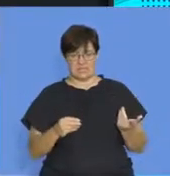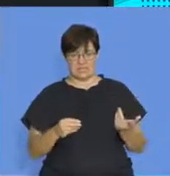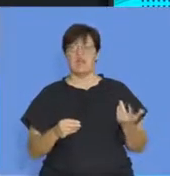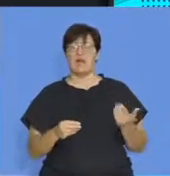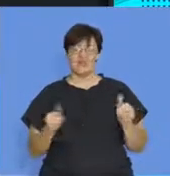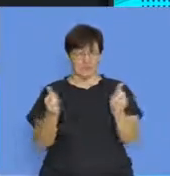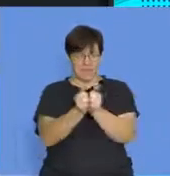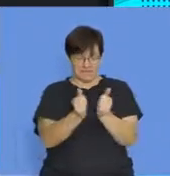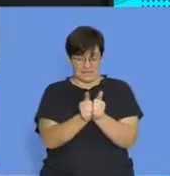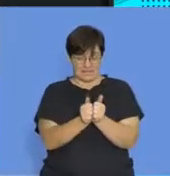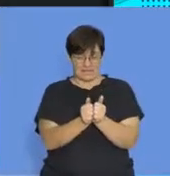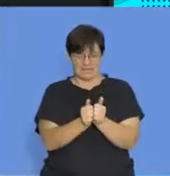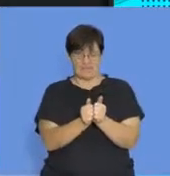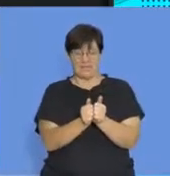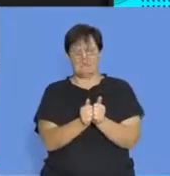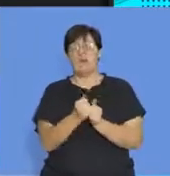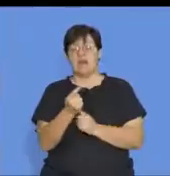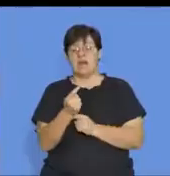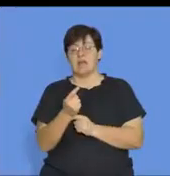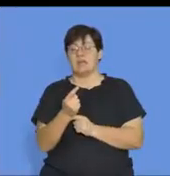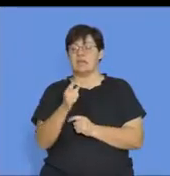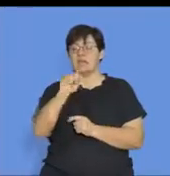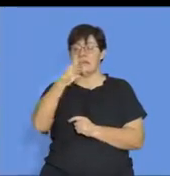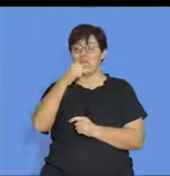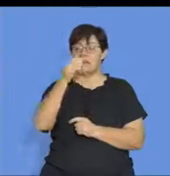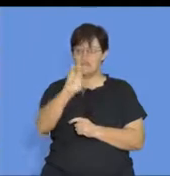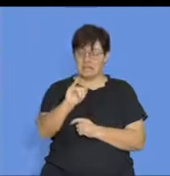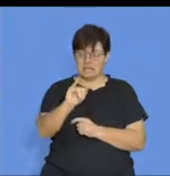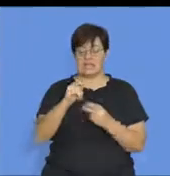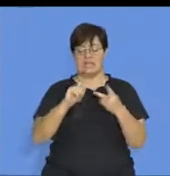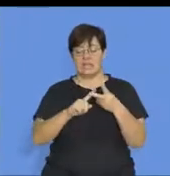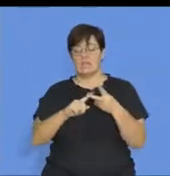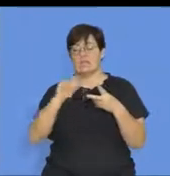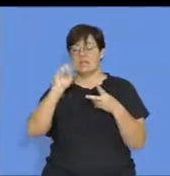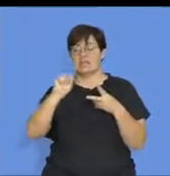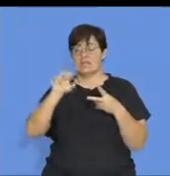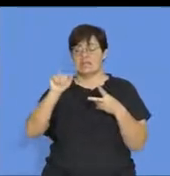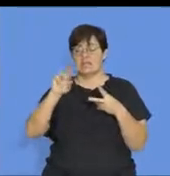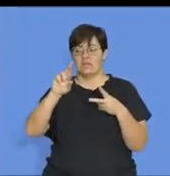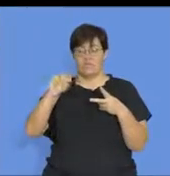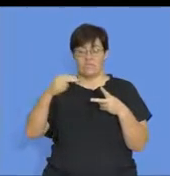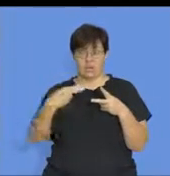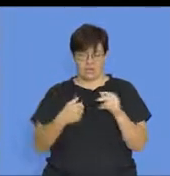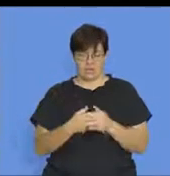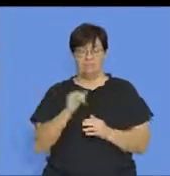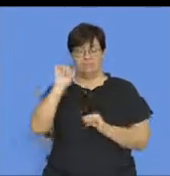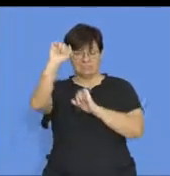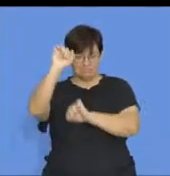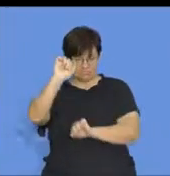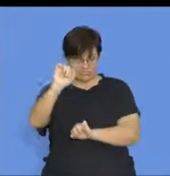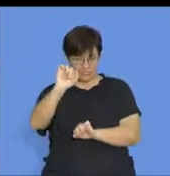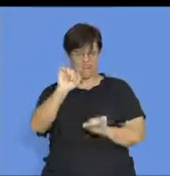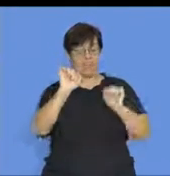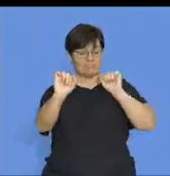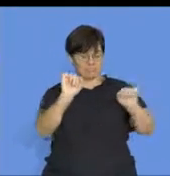Tubby, and we've got Sarah, and we are given the current accounts. Okay, you guys with